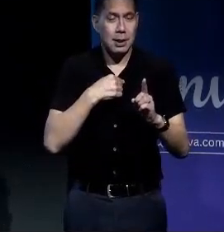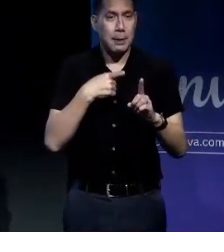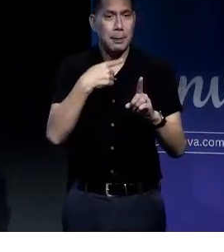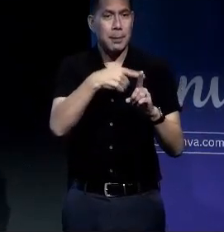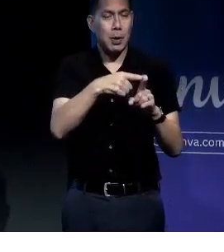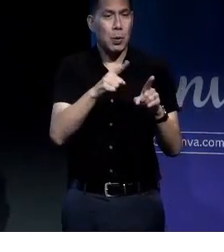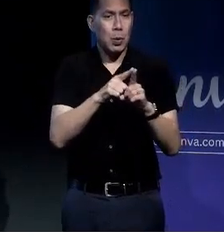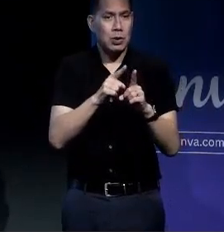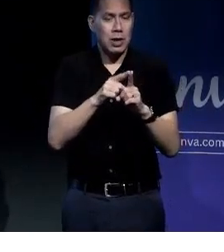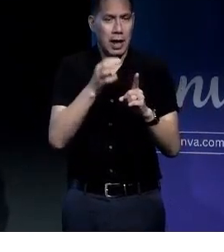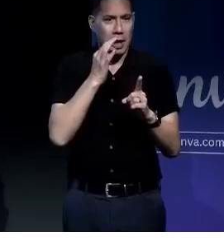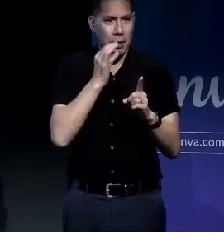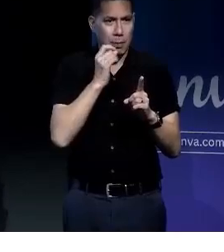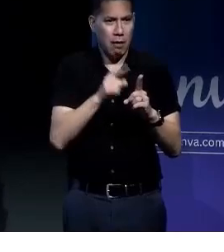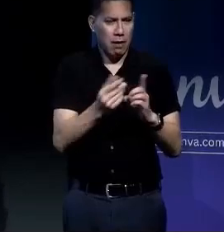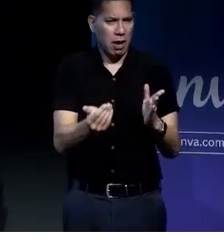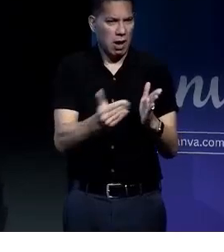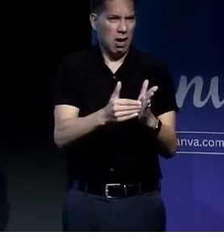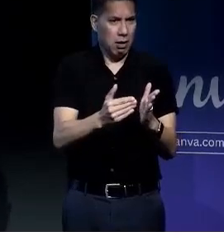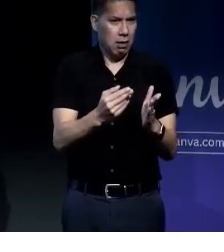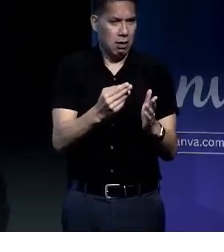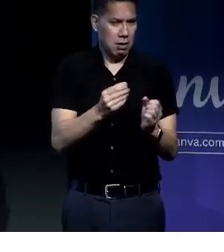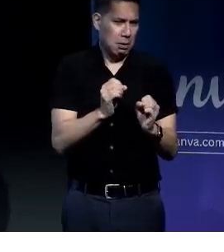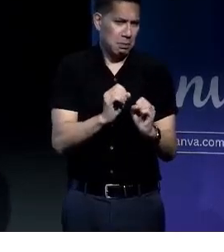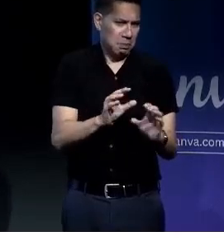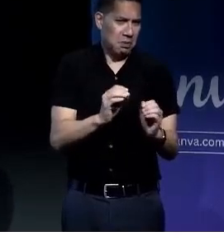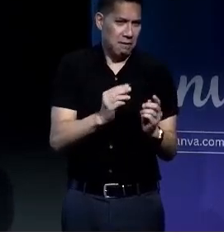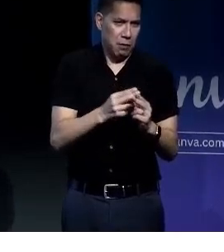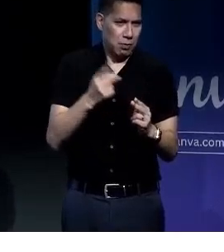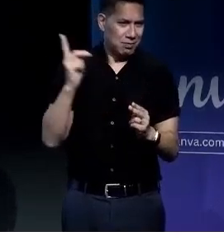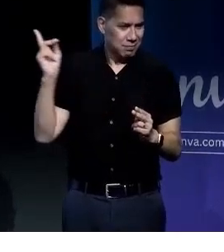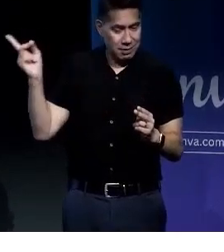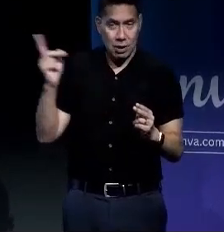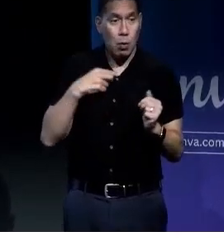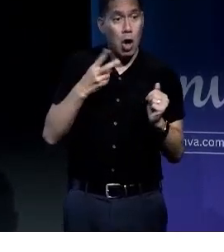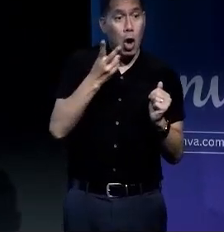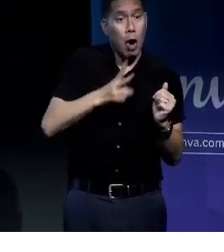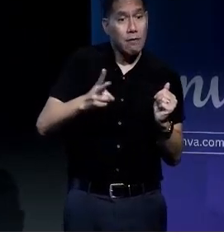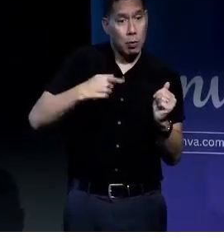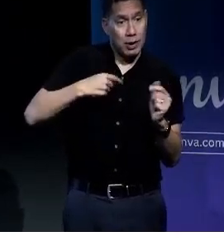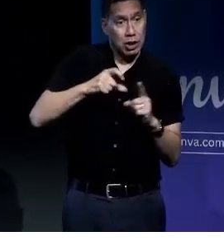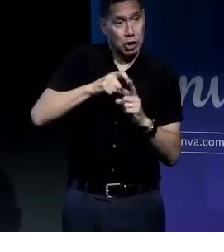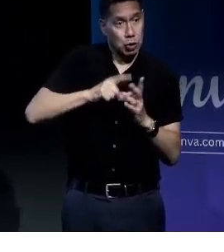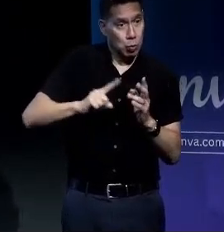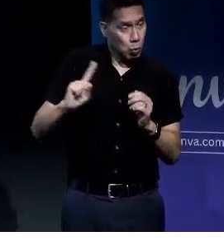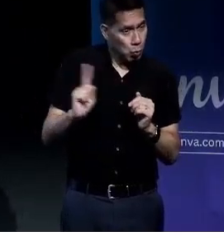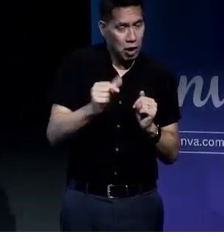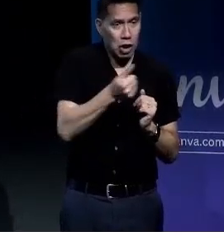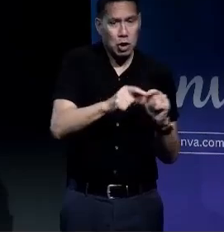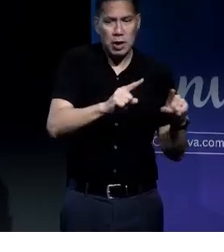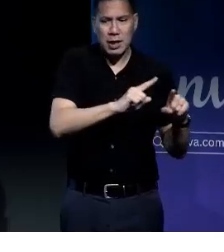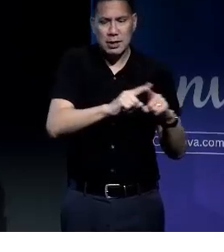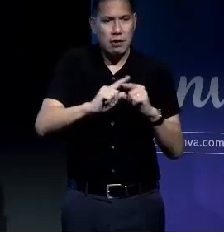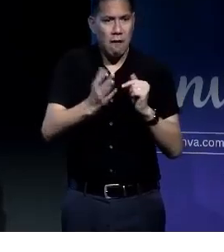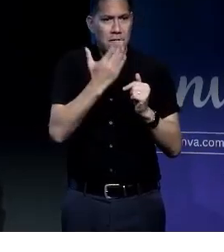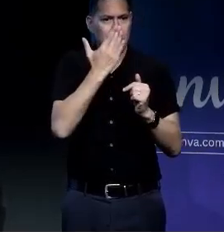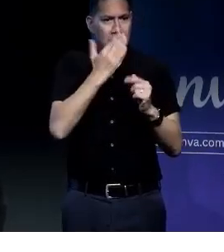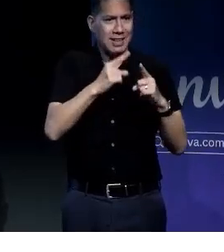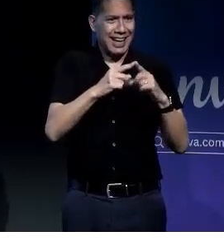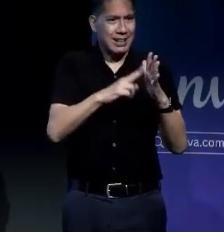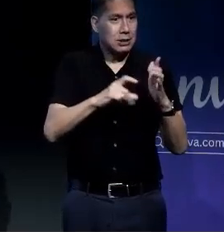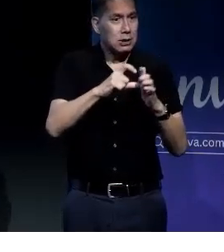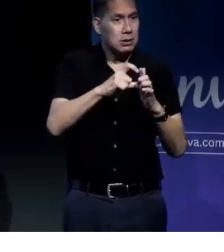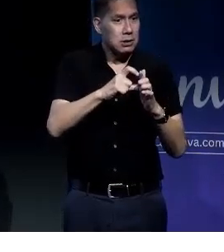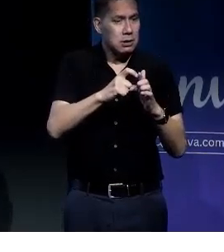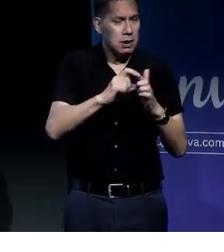partial trigger for this is that one of the things that we do is use different front-end frameworks